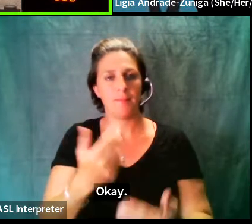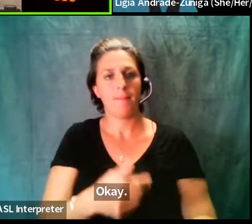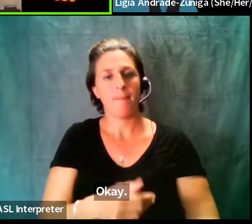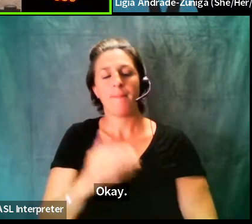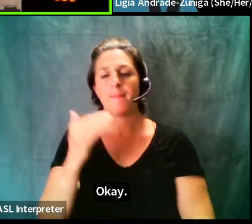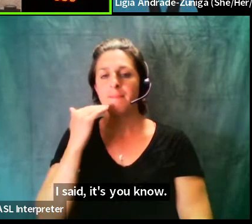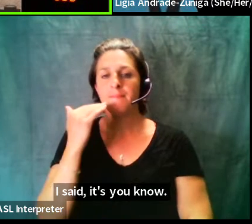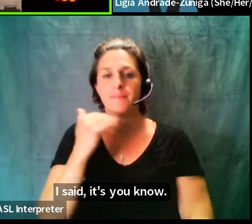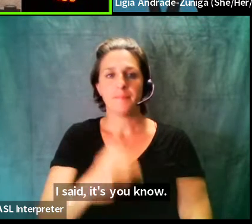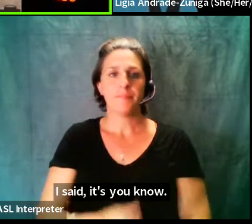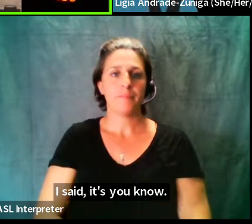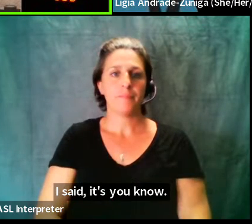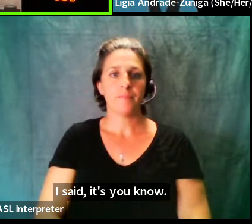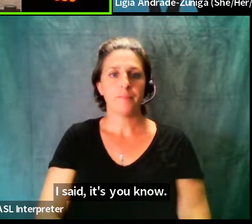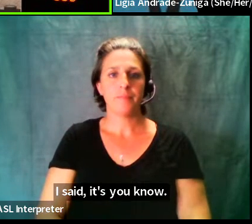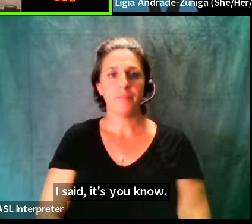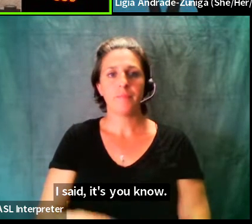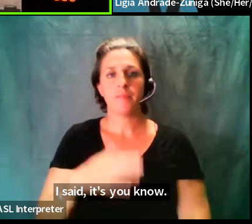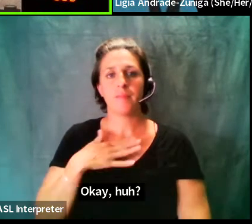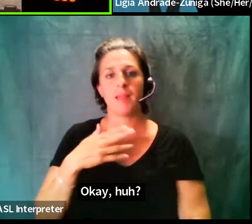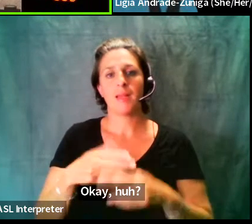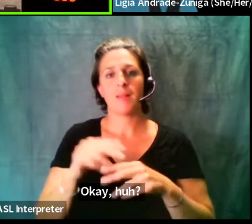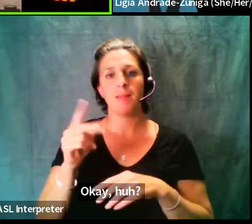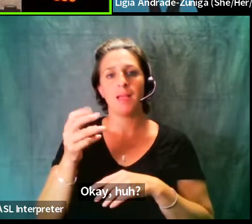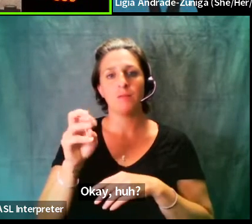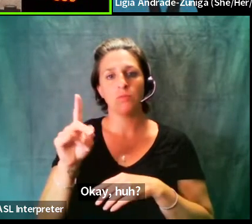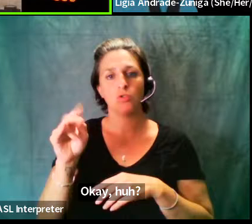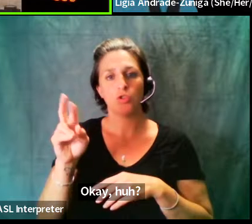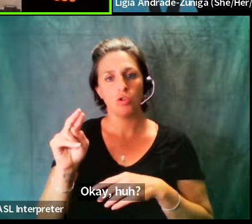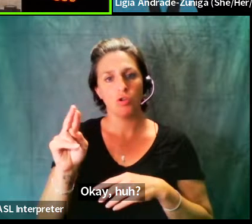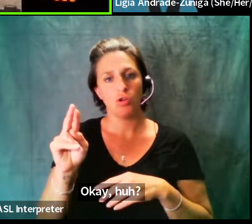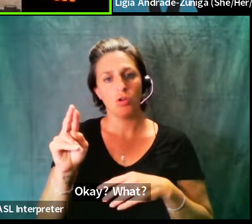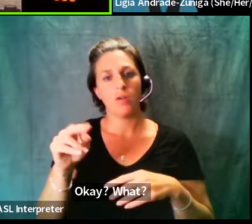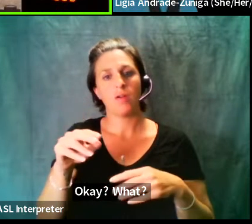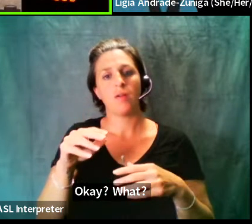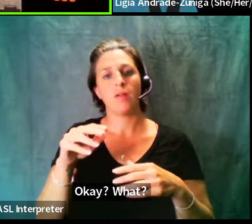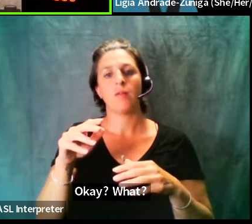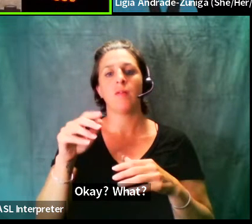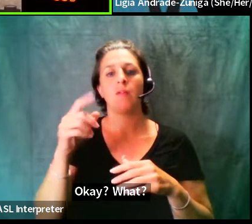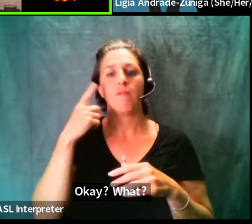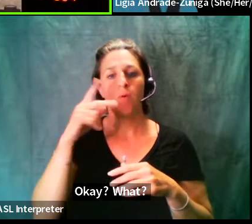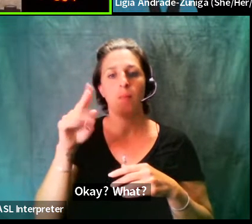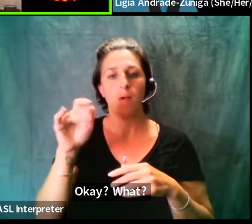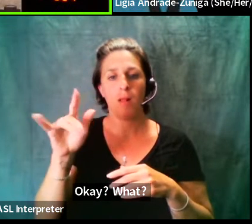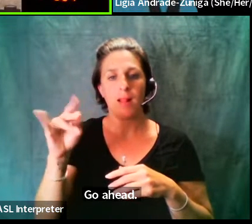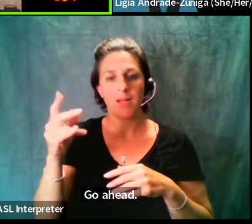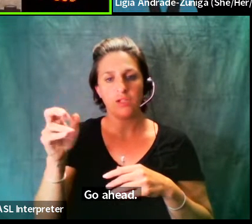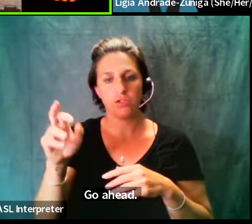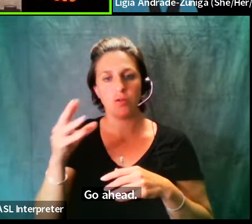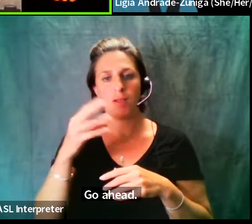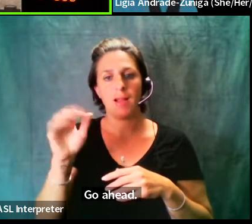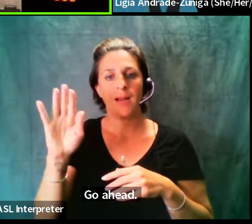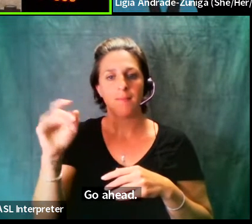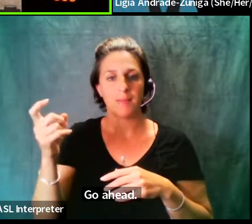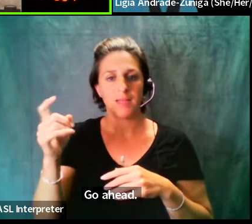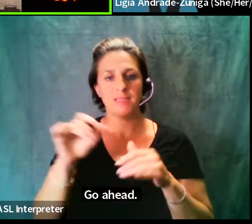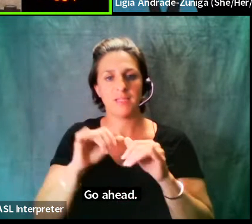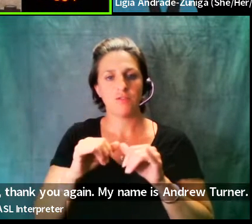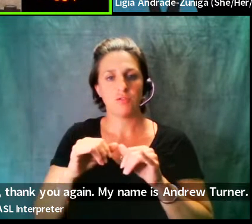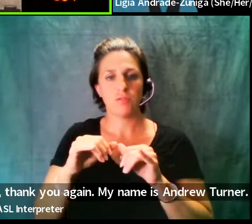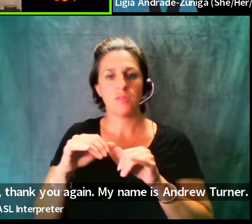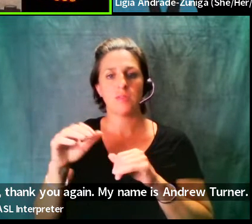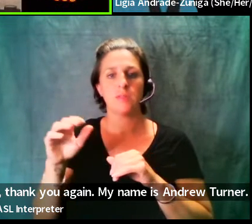you. Again, my name is Andrew Turner. I'm the attorney for Paul Leininger and also ABX Engineering. Mr. Leininger is the owner of